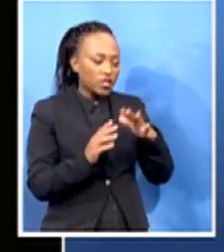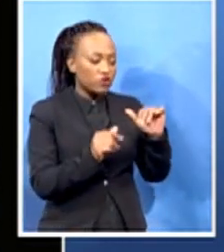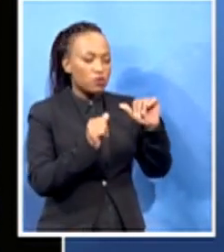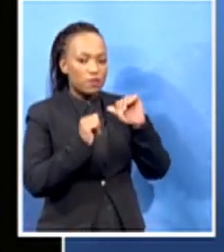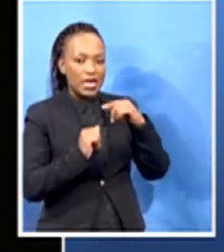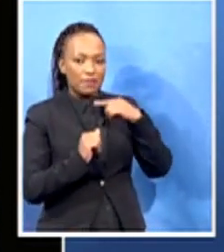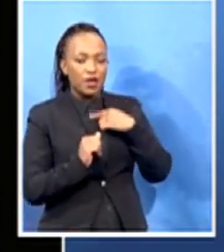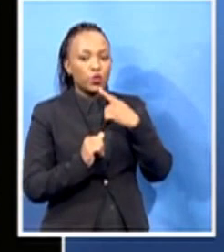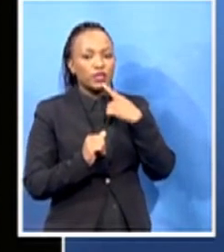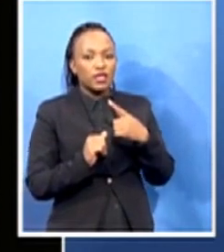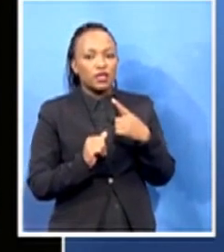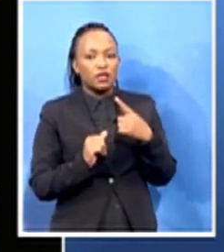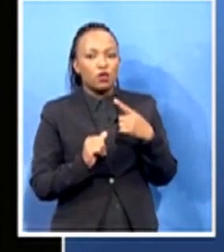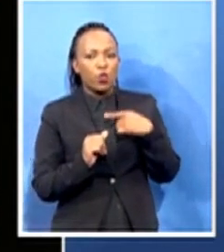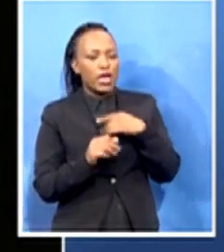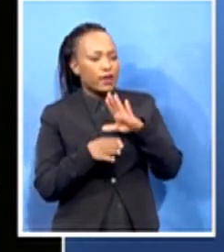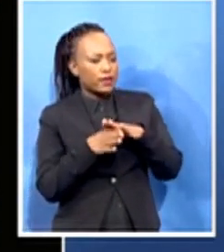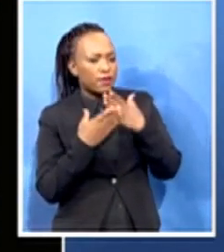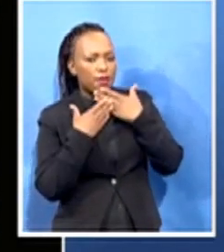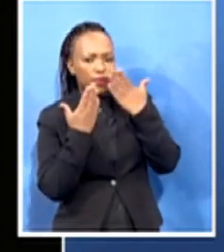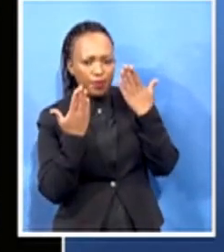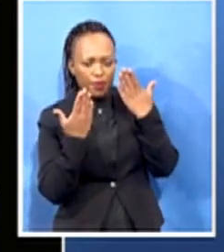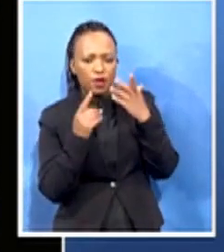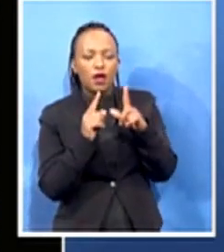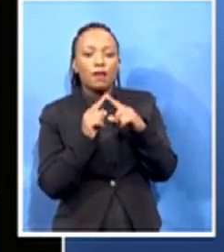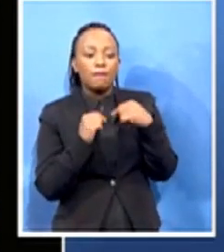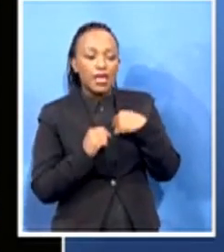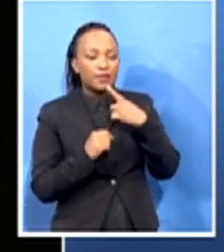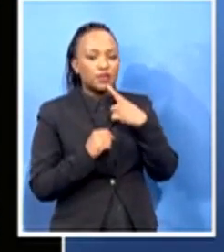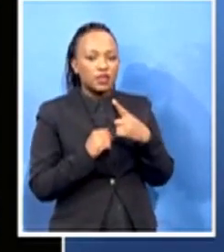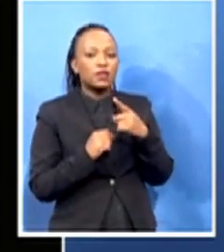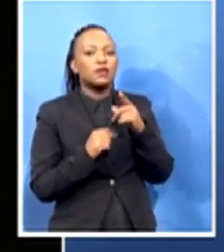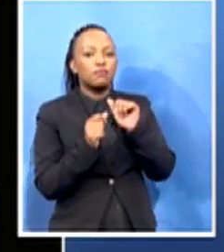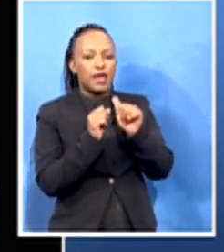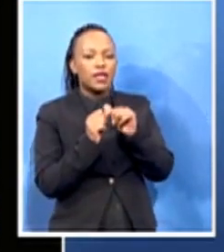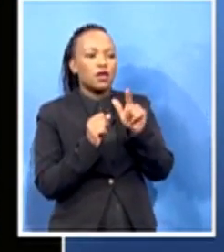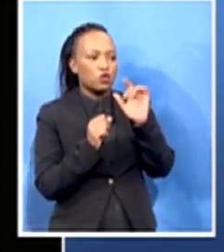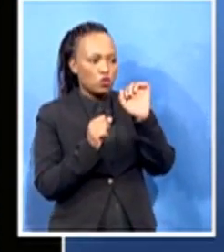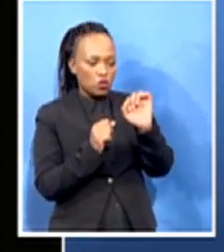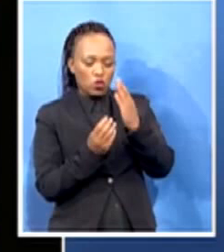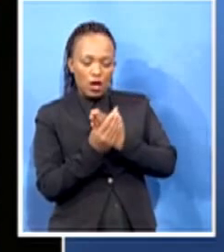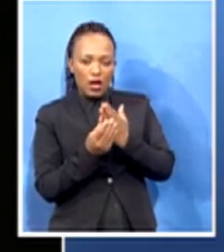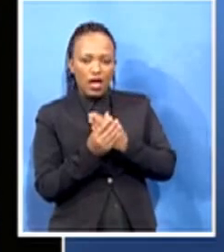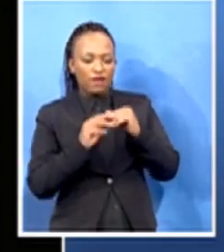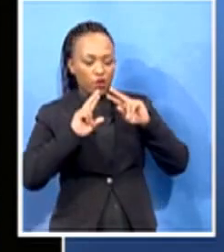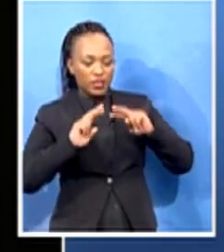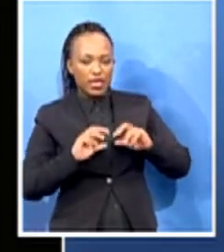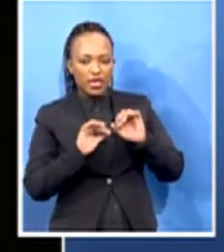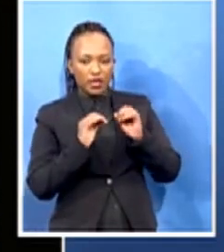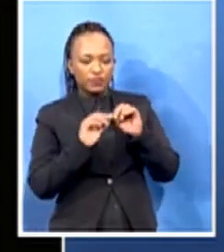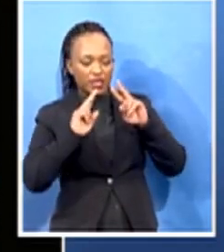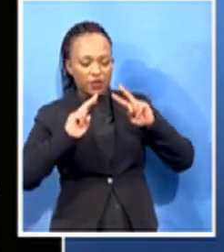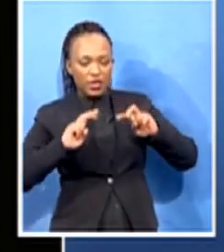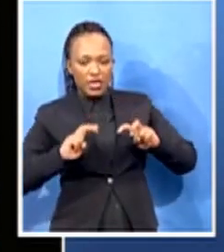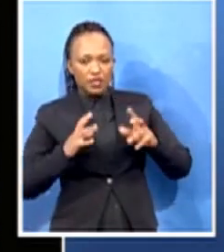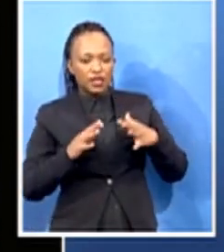unreasonable, I'm saying to you, go to your archives, go to your researchers, let them research the situation of Petra, and let us come